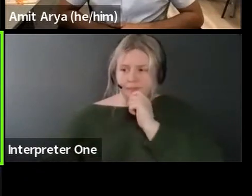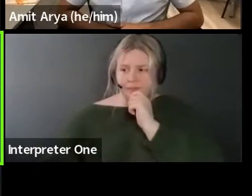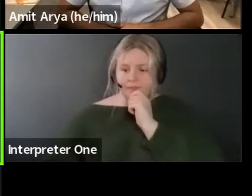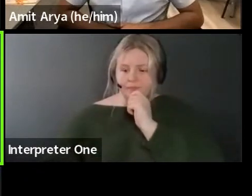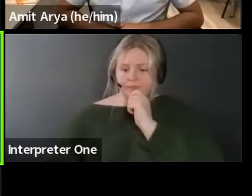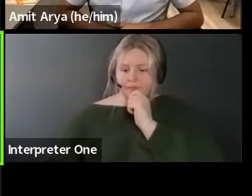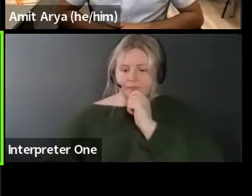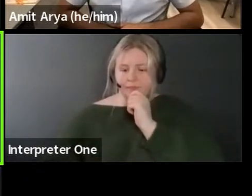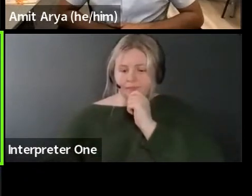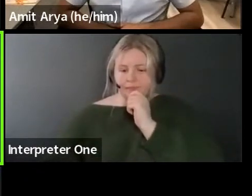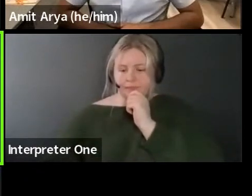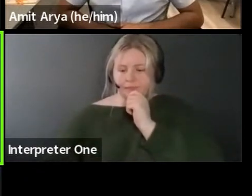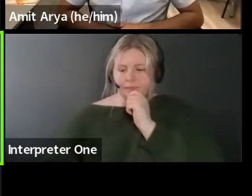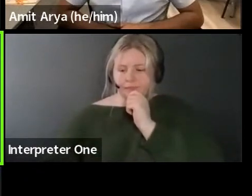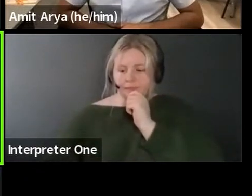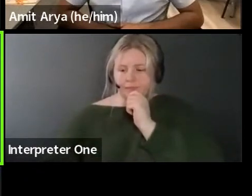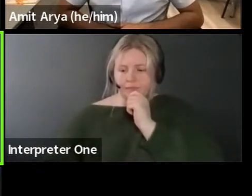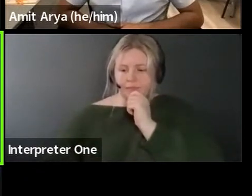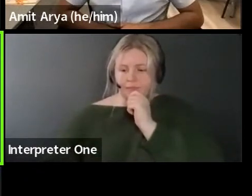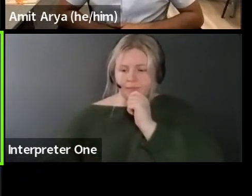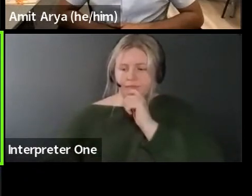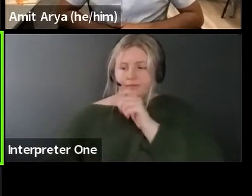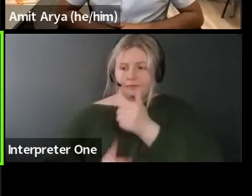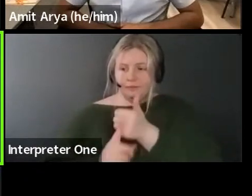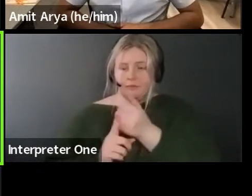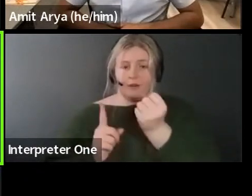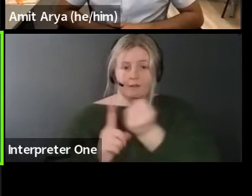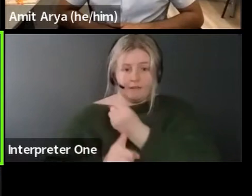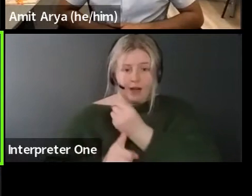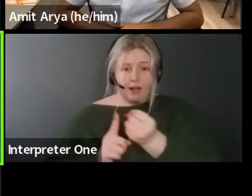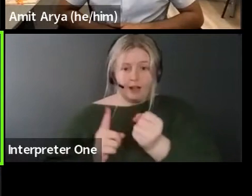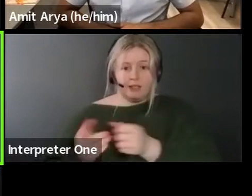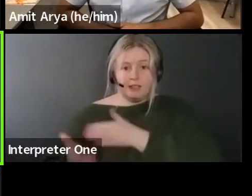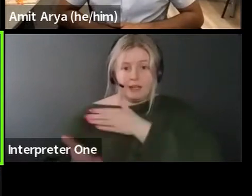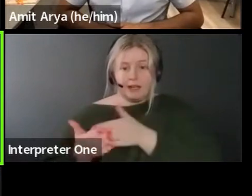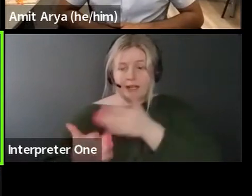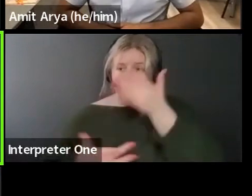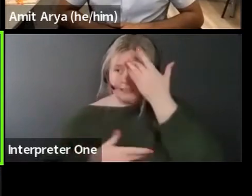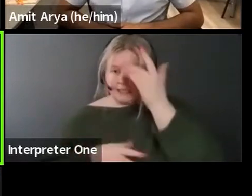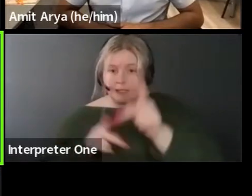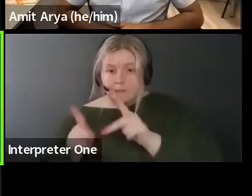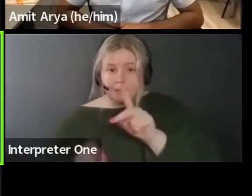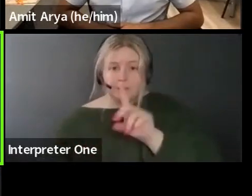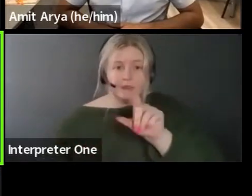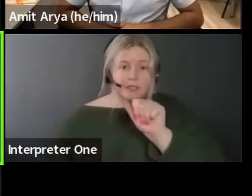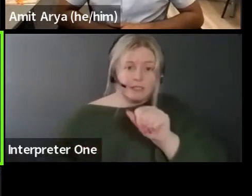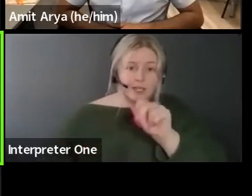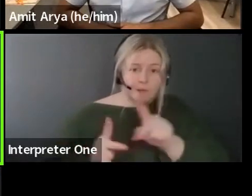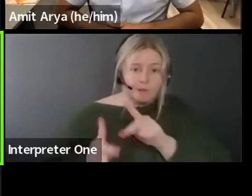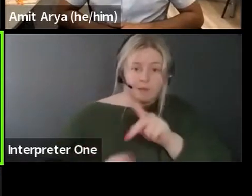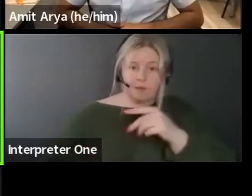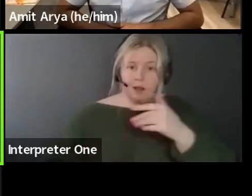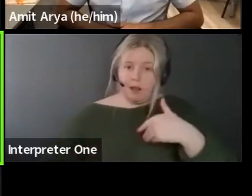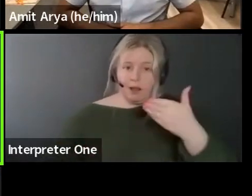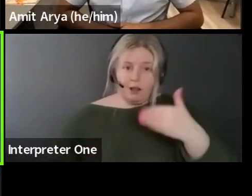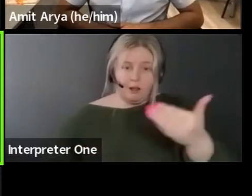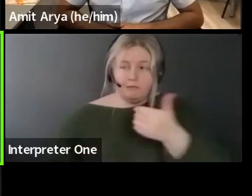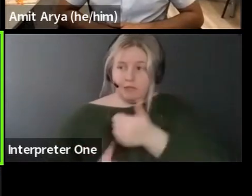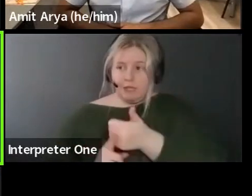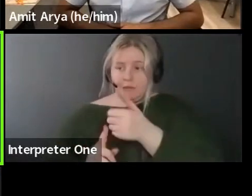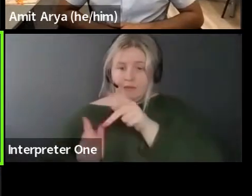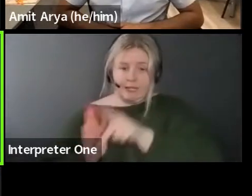committing violence against sick people, disabled people on a regular basis. They're murdering